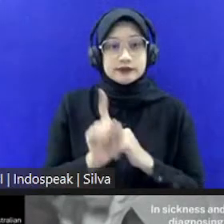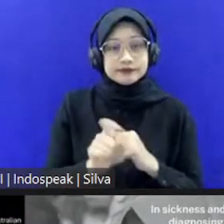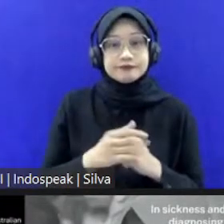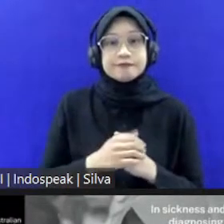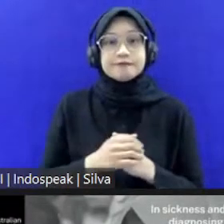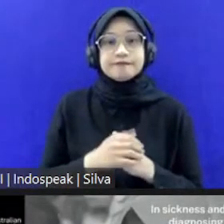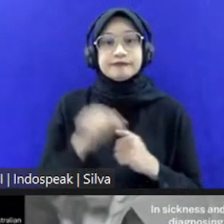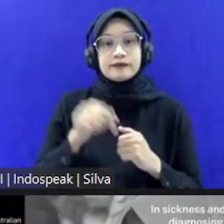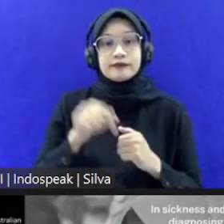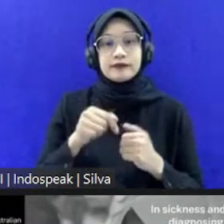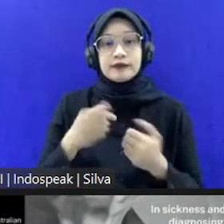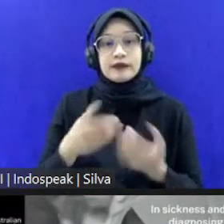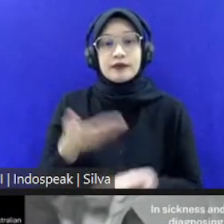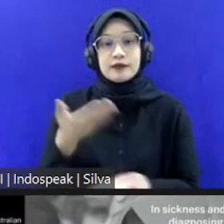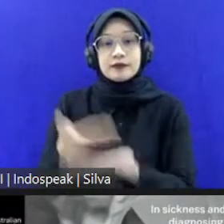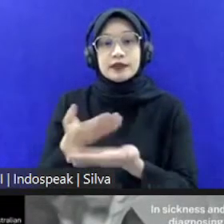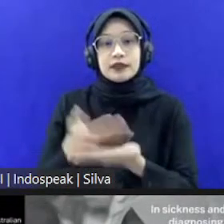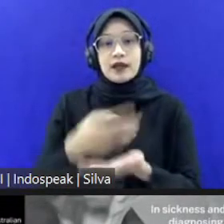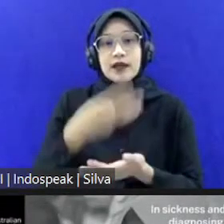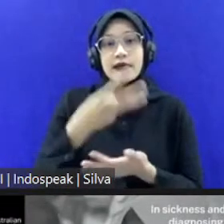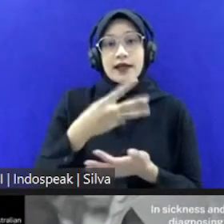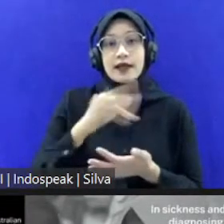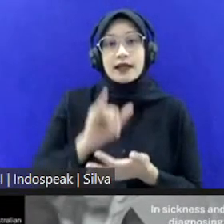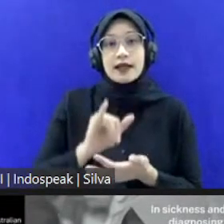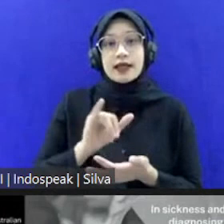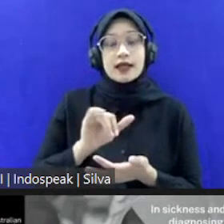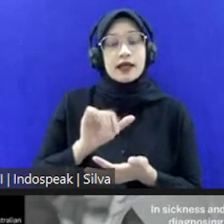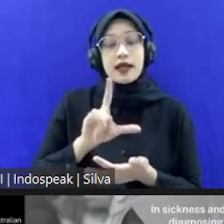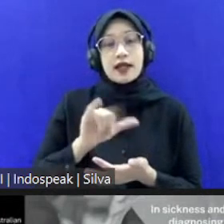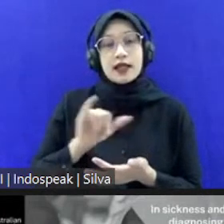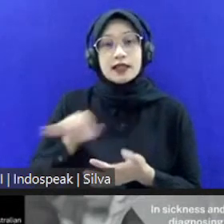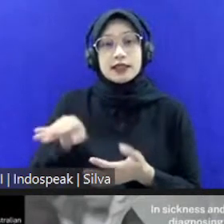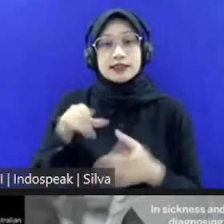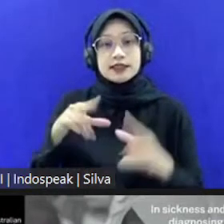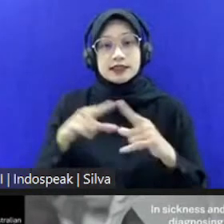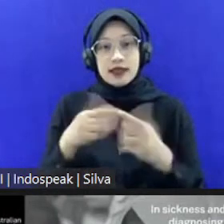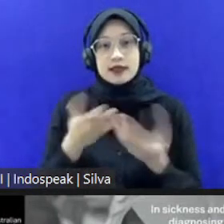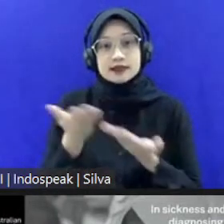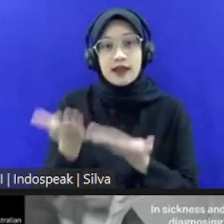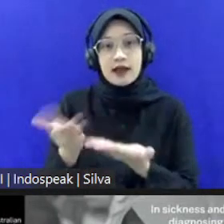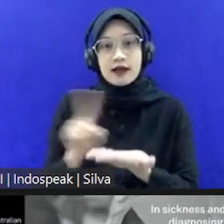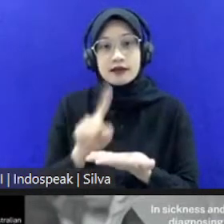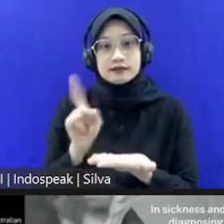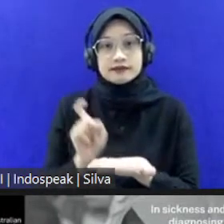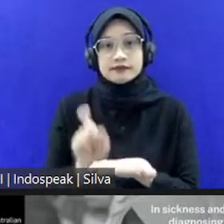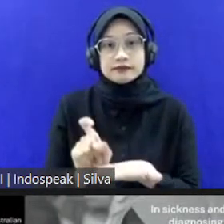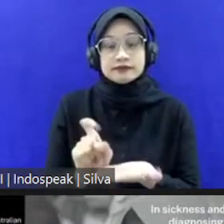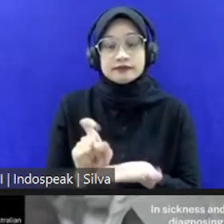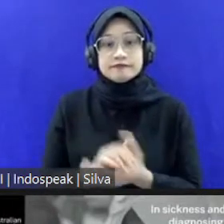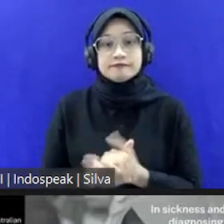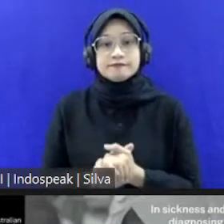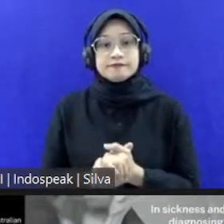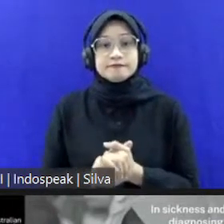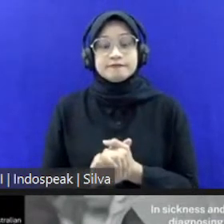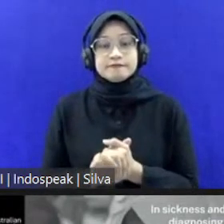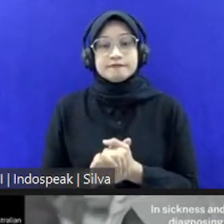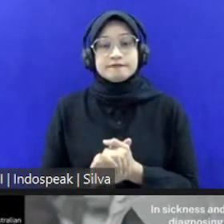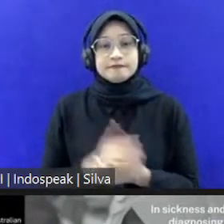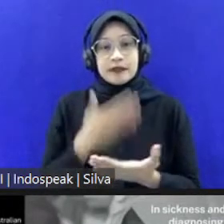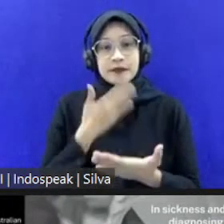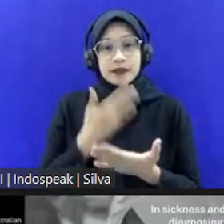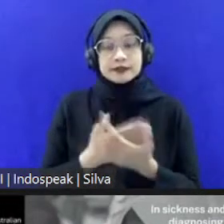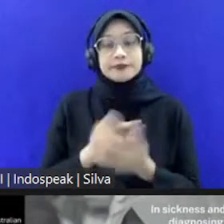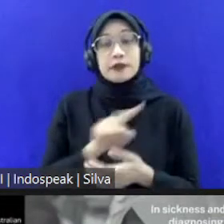invite Eliza Hunt. Eliza, if you would like to ask your question. Thanks, Kirsten. My question is to